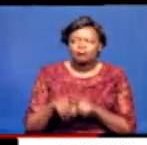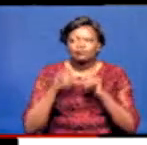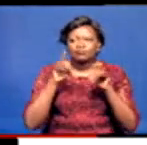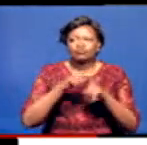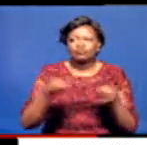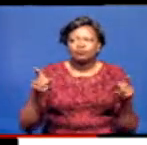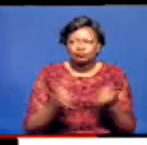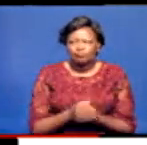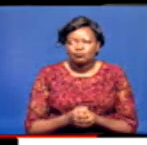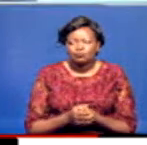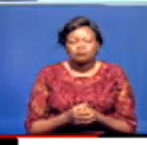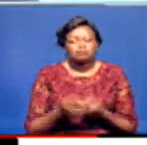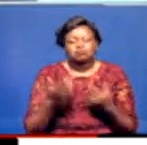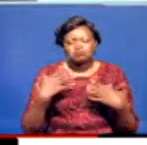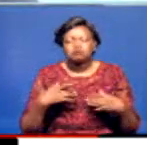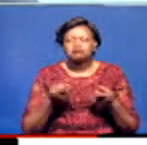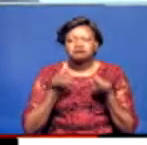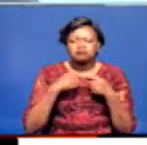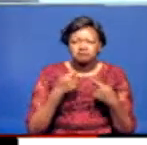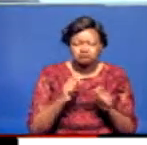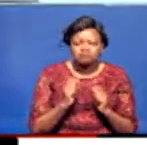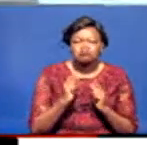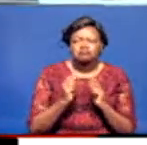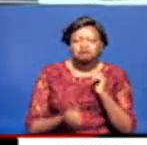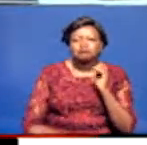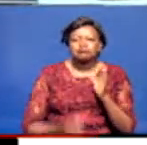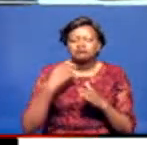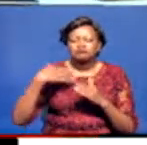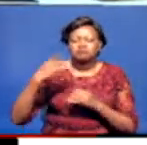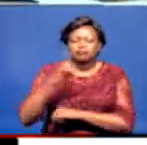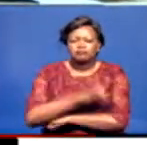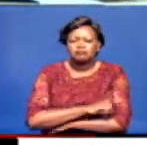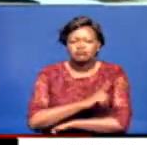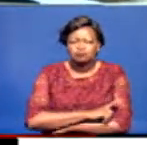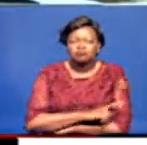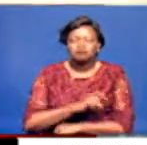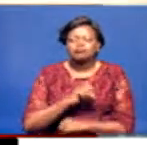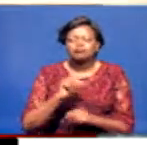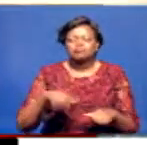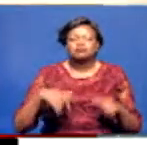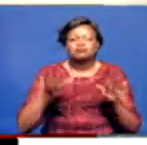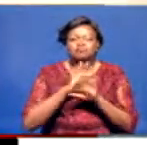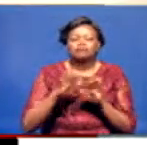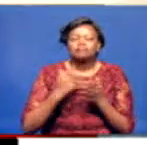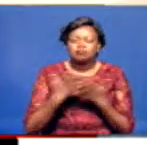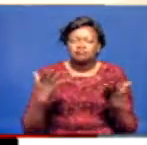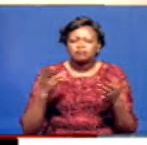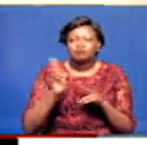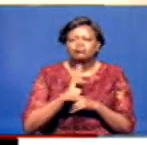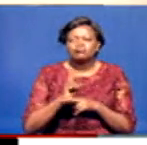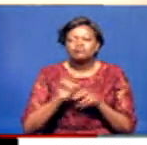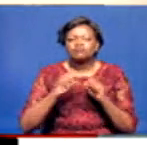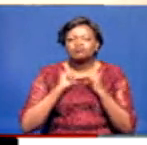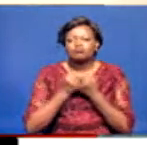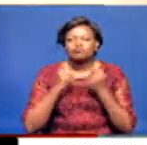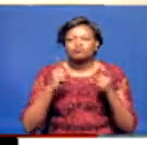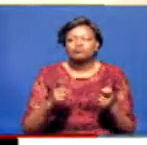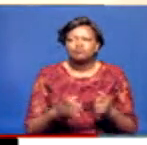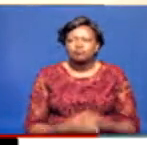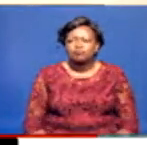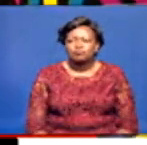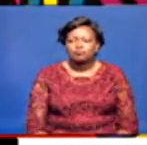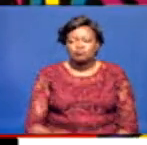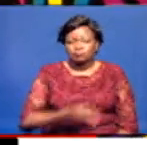an amateur who is producing a daily life routine or just something to be used in social media. It's because the